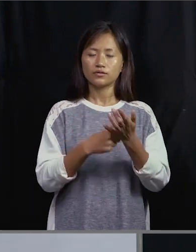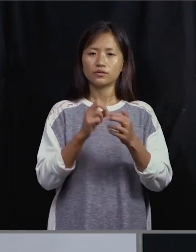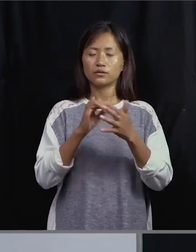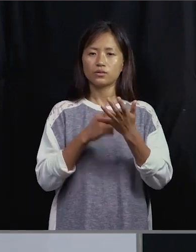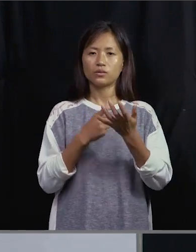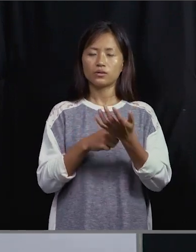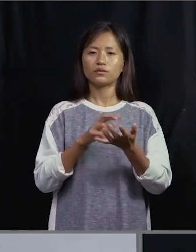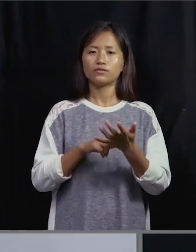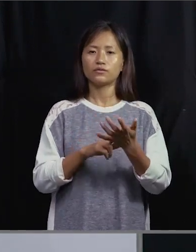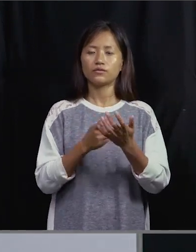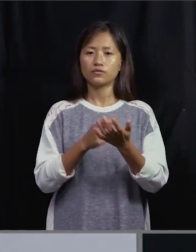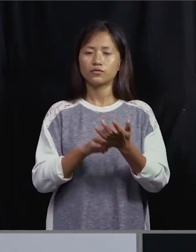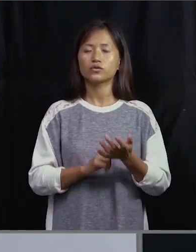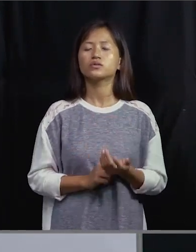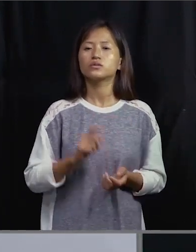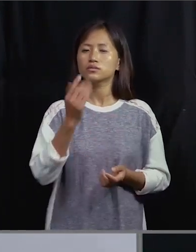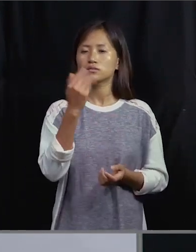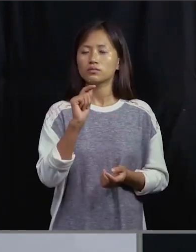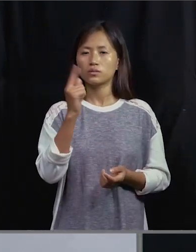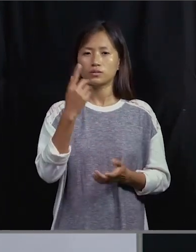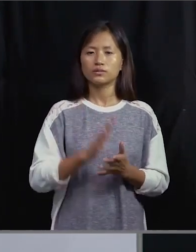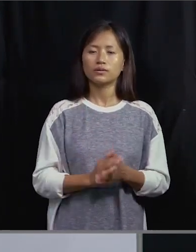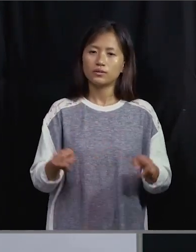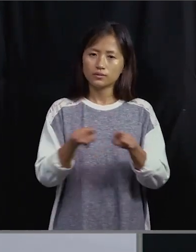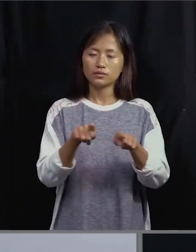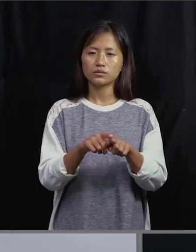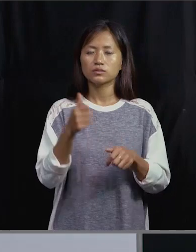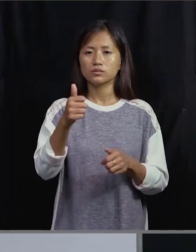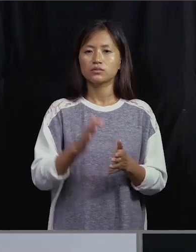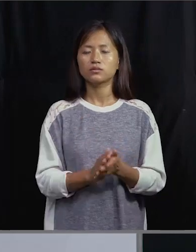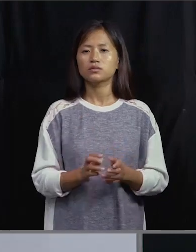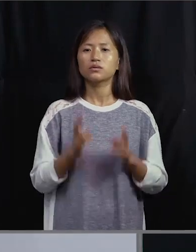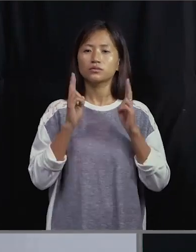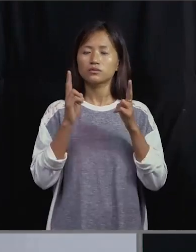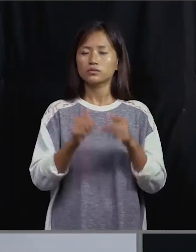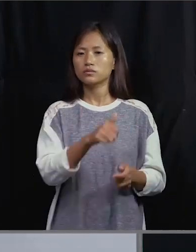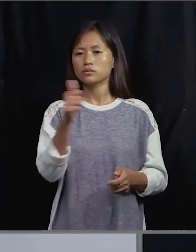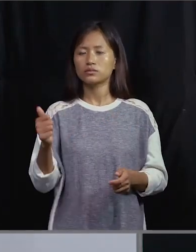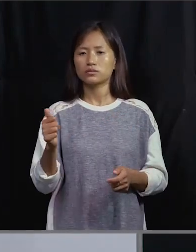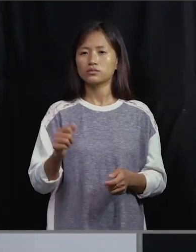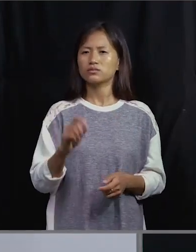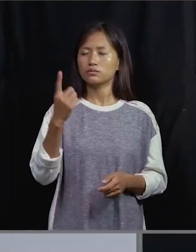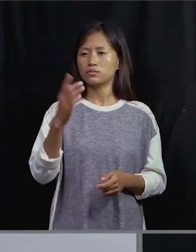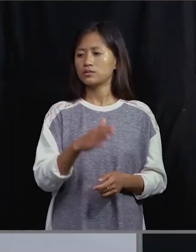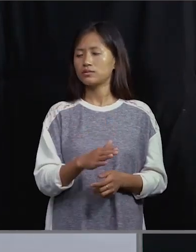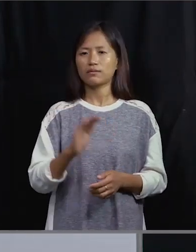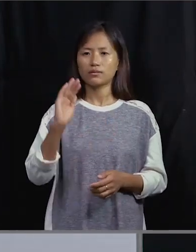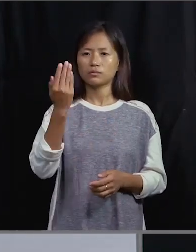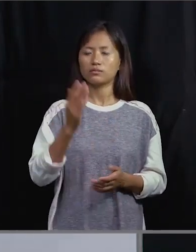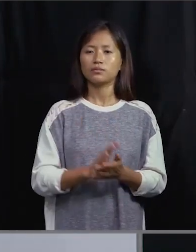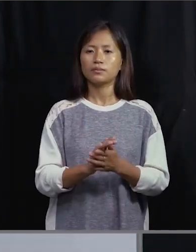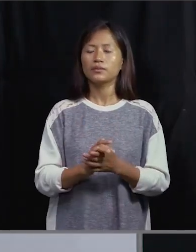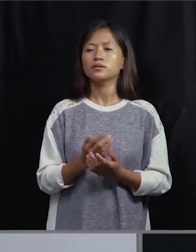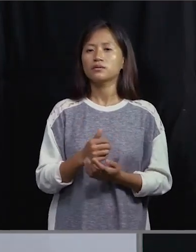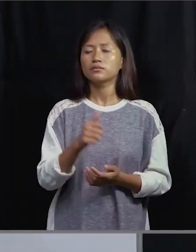same good can be an inferior good to someone, and the same good can be a normal good to somebody else or not. So